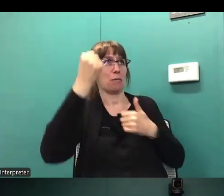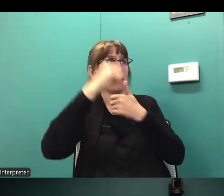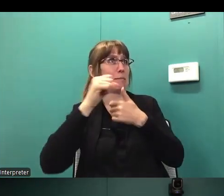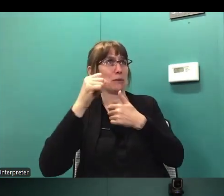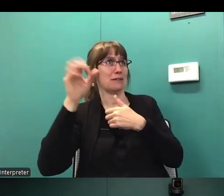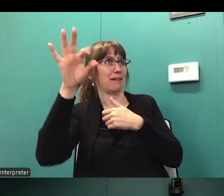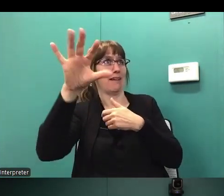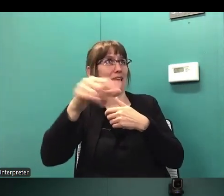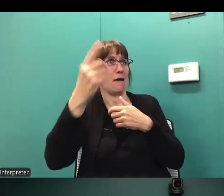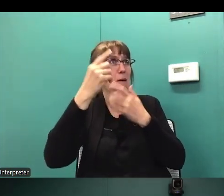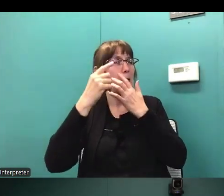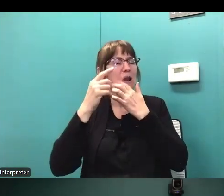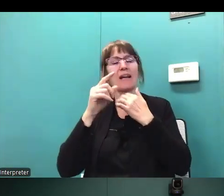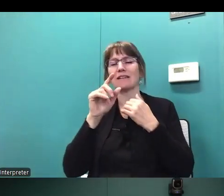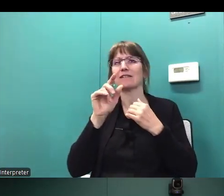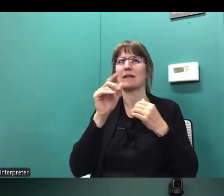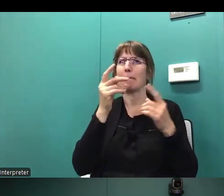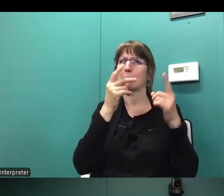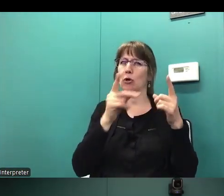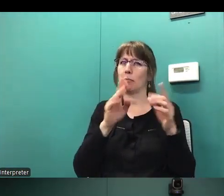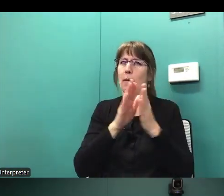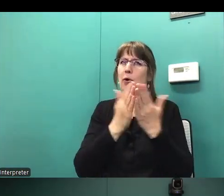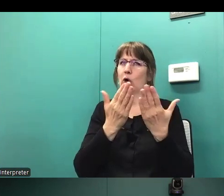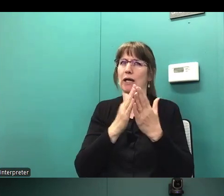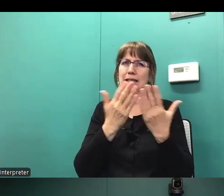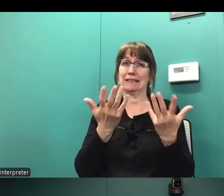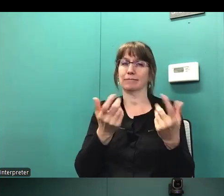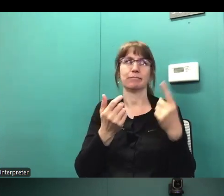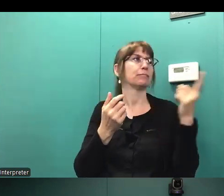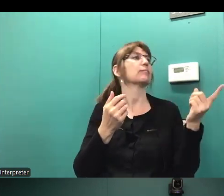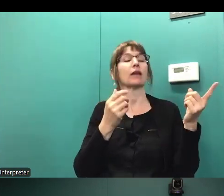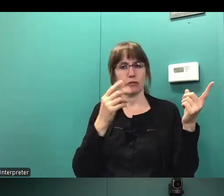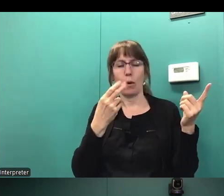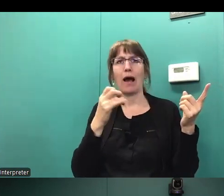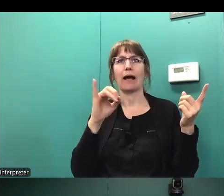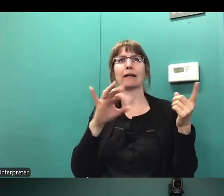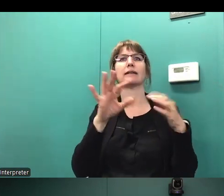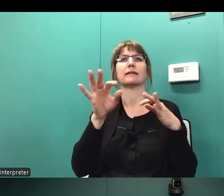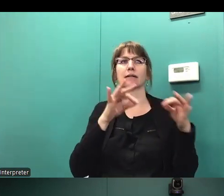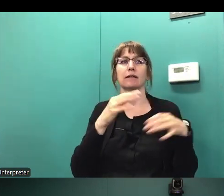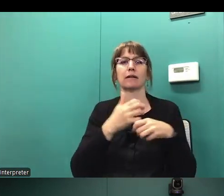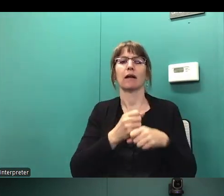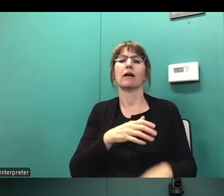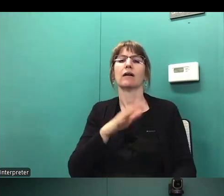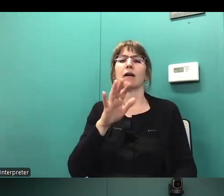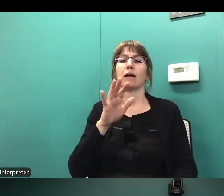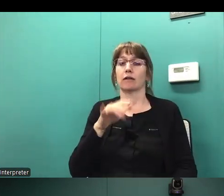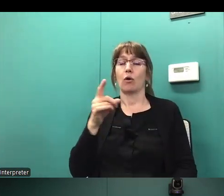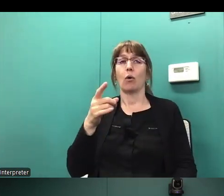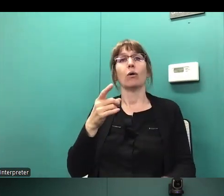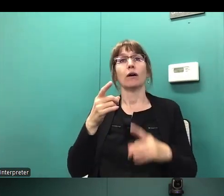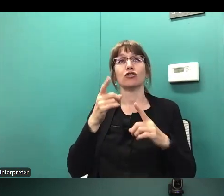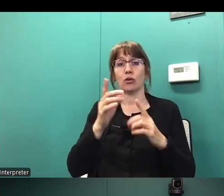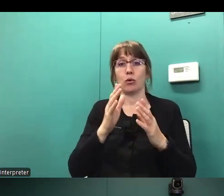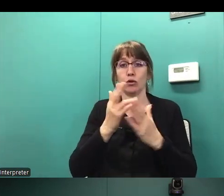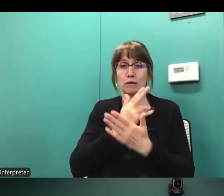Heidi- don't know. Heidi just shared how she'll work with a kid and like close her eyes and we'll have the page